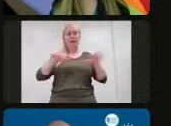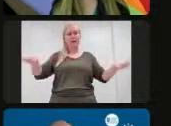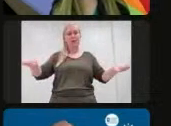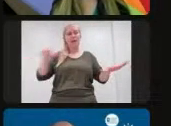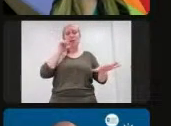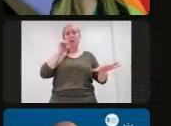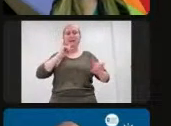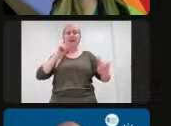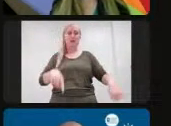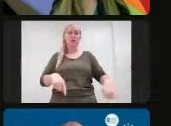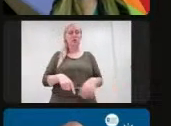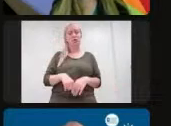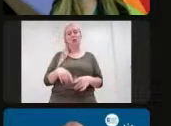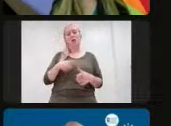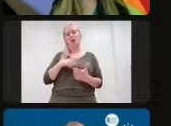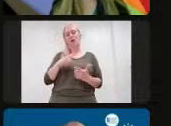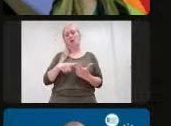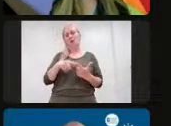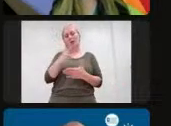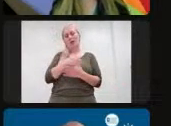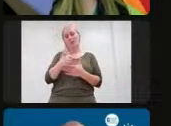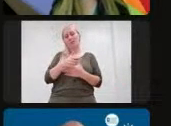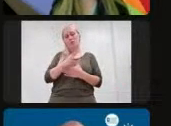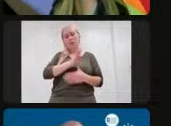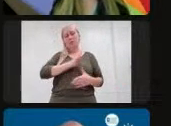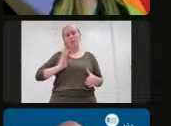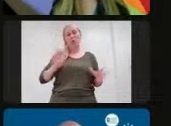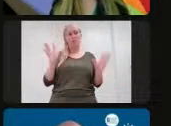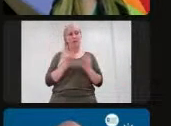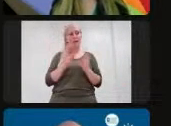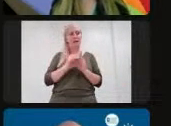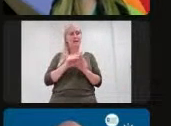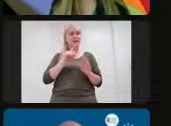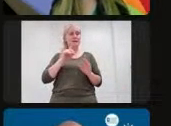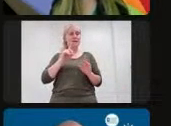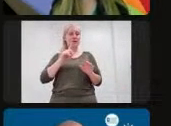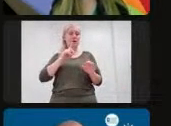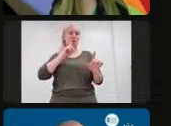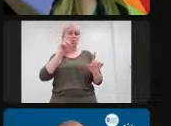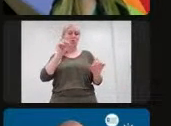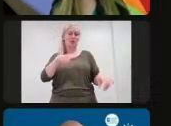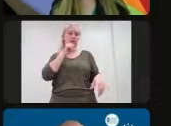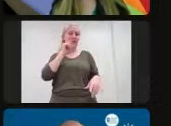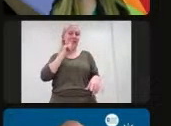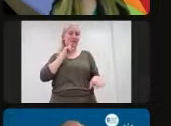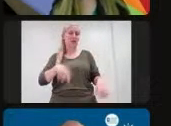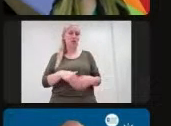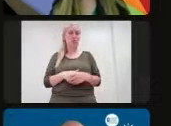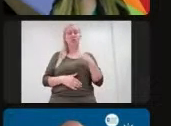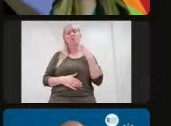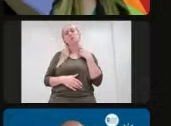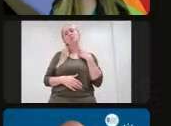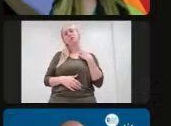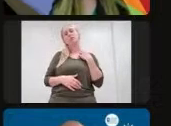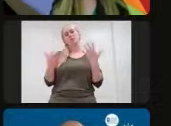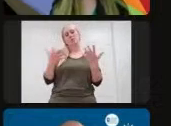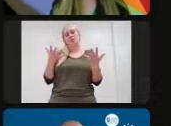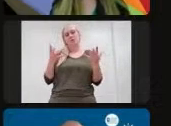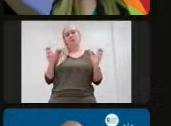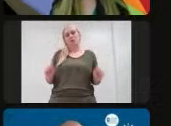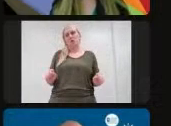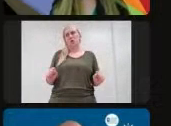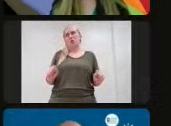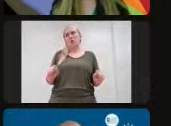in between board meetings, we don't get questions answered. So what would be the mechanism for board directors to ask